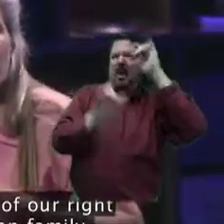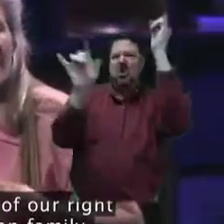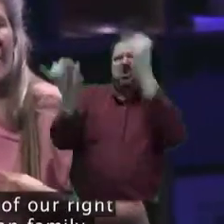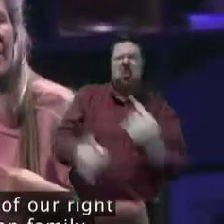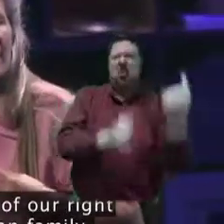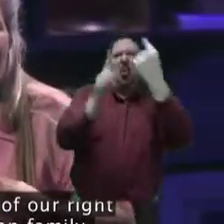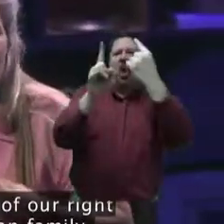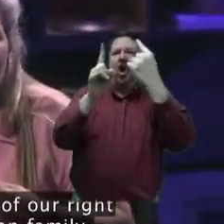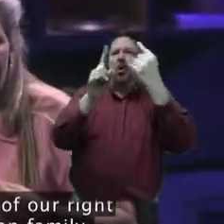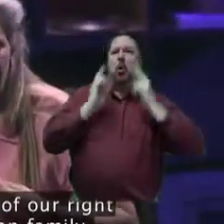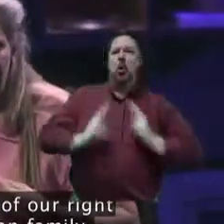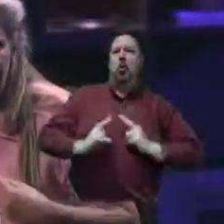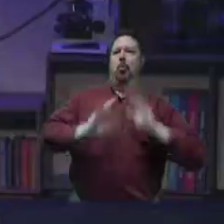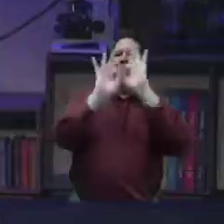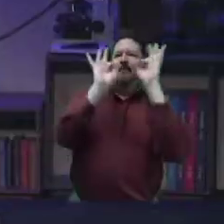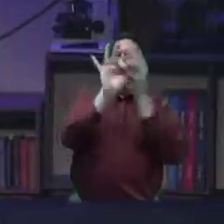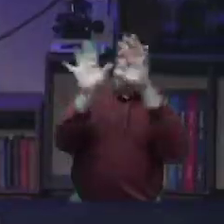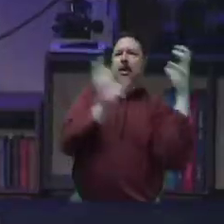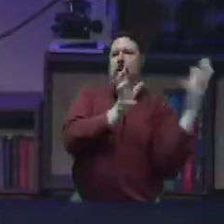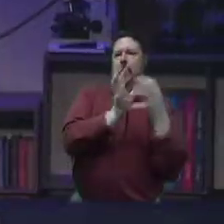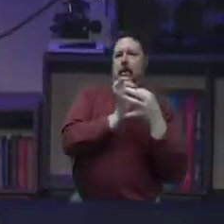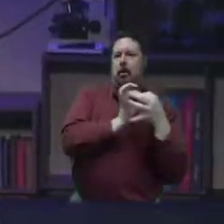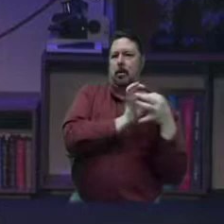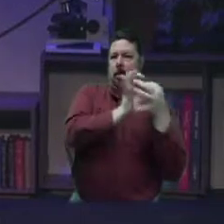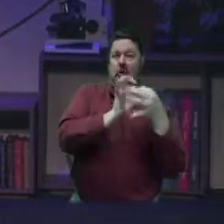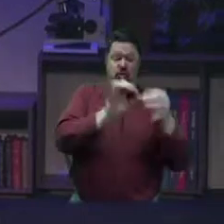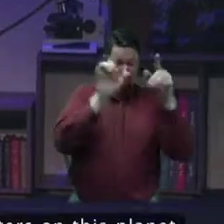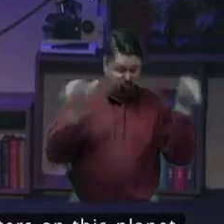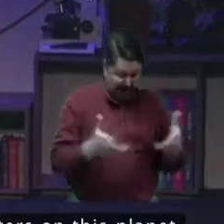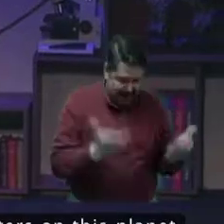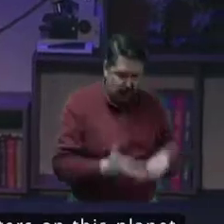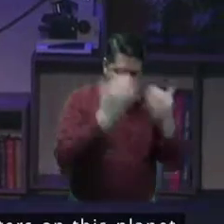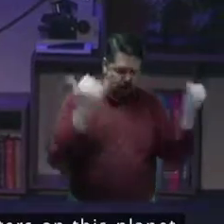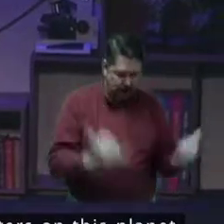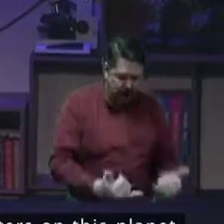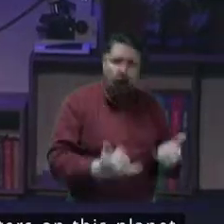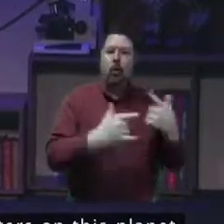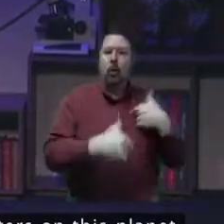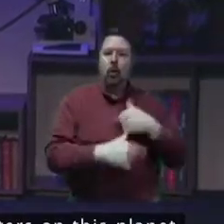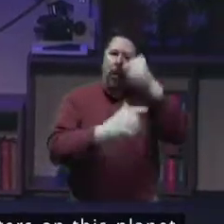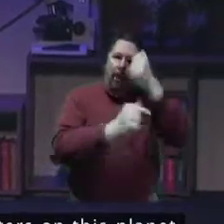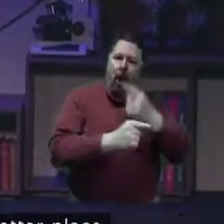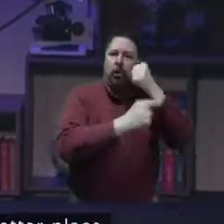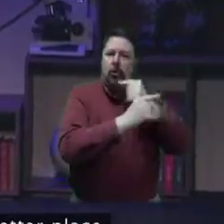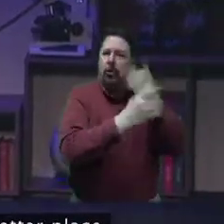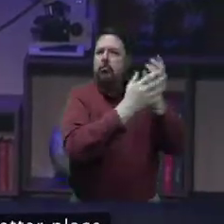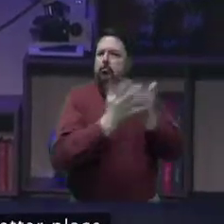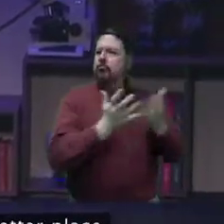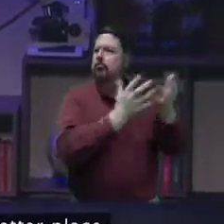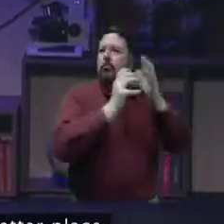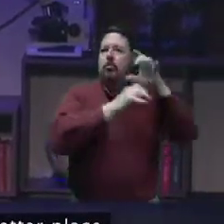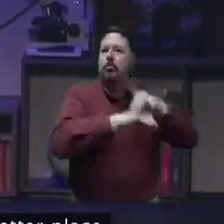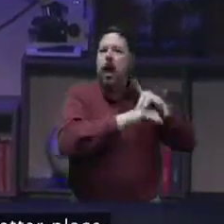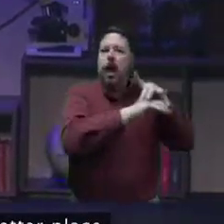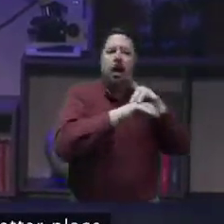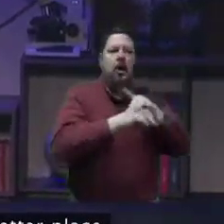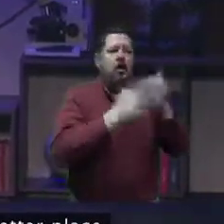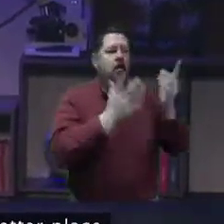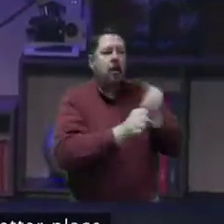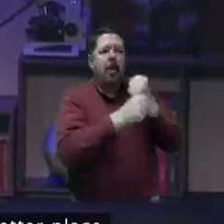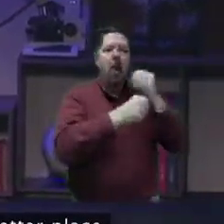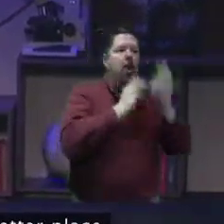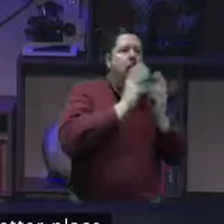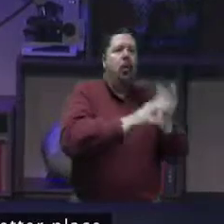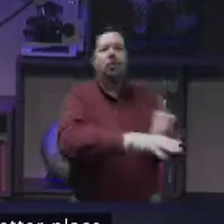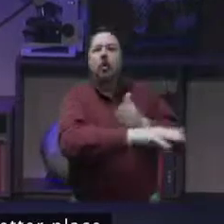one human family. And right here, right now, we are brothers and sisters on this planet, here to make the